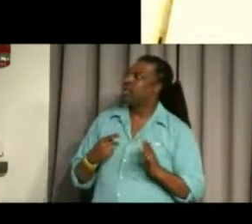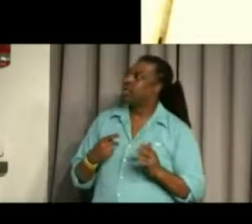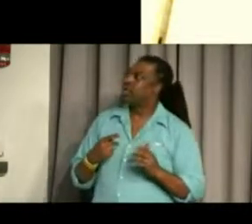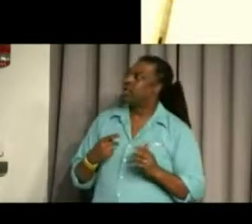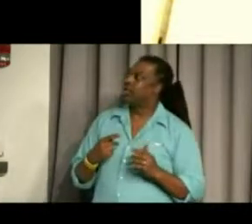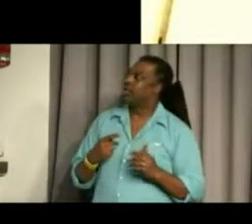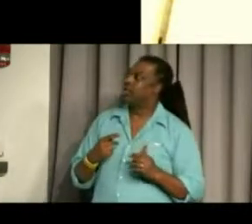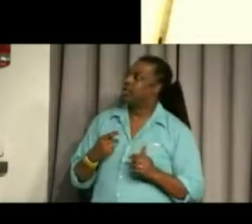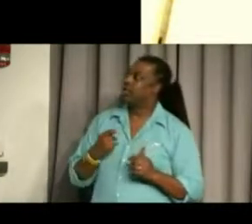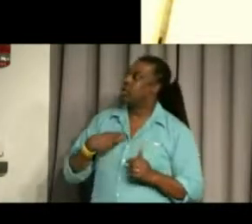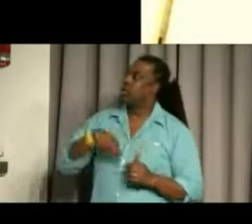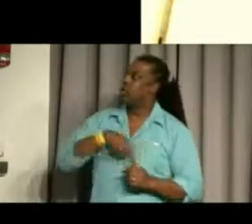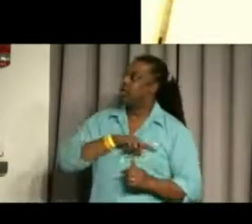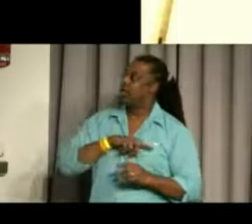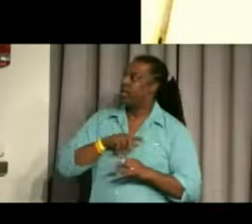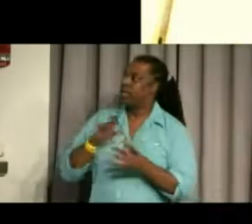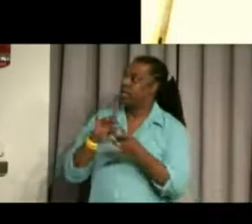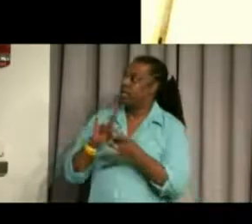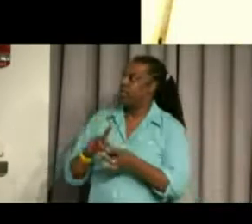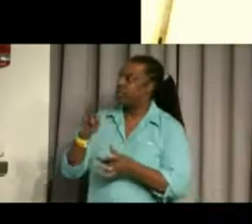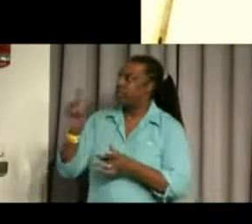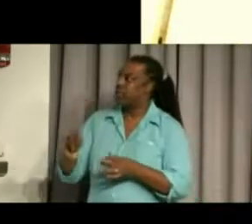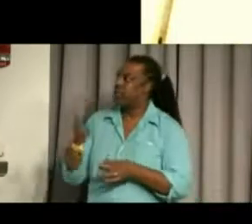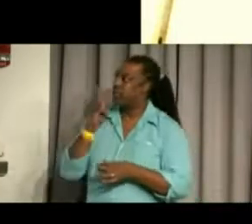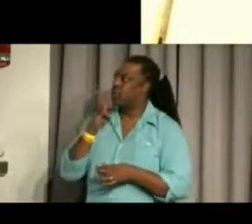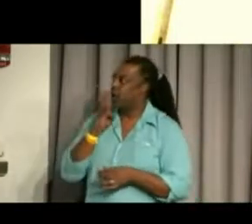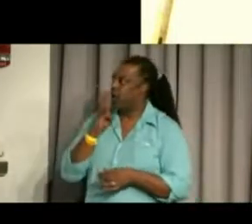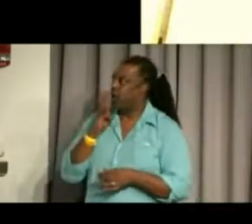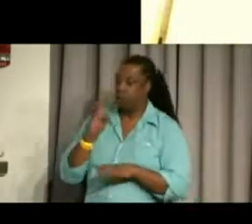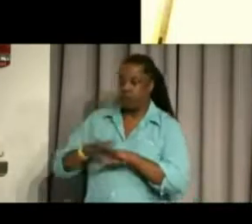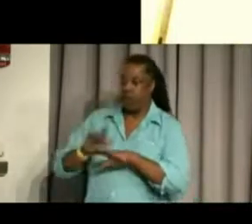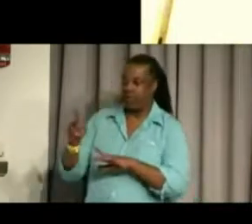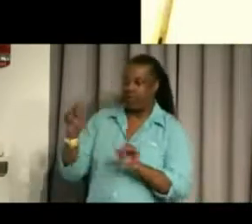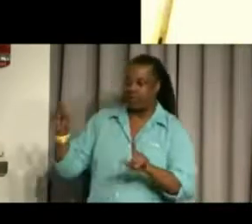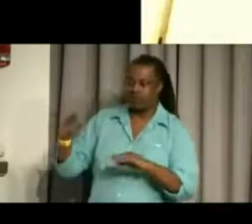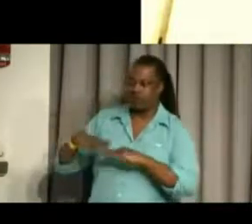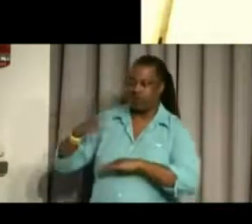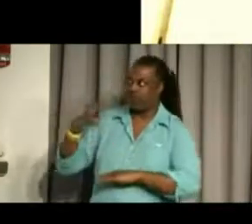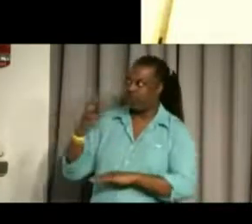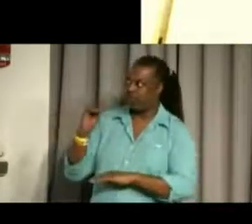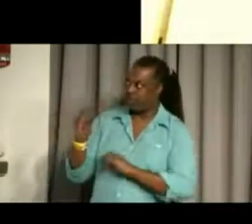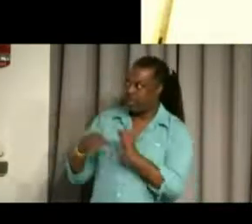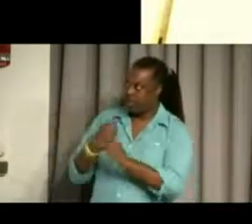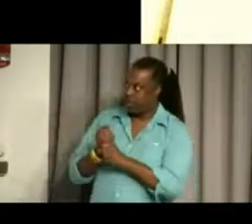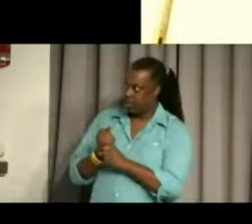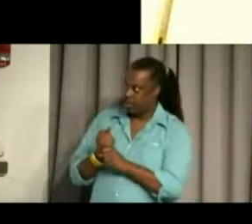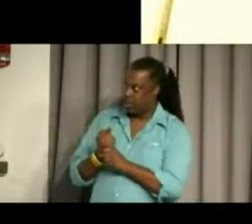Detroit water and sewer system, which we were on for over 50 years. And